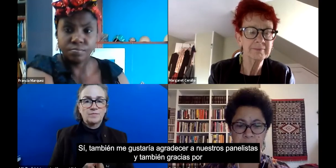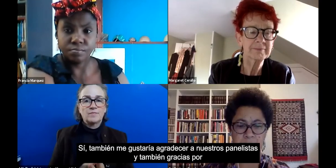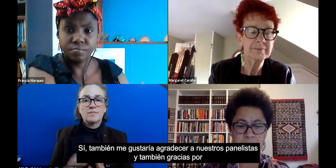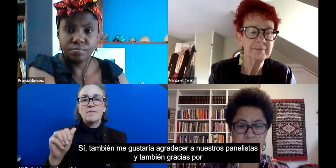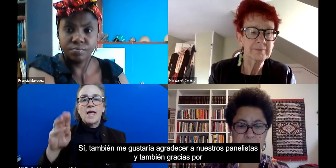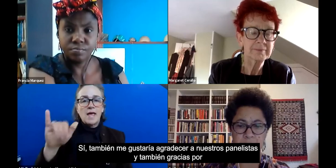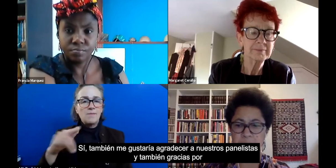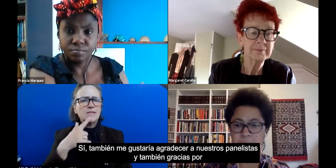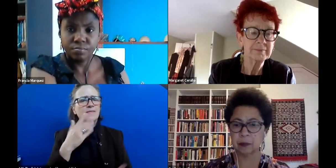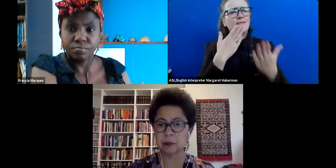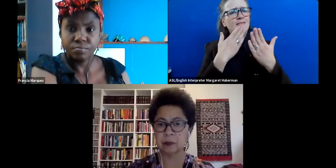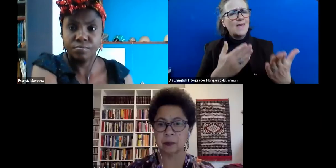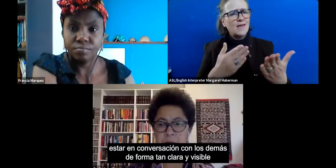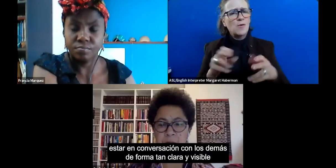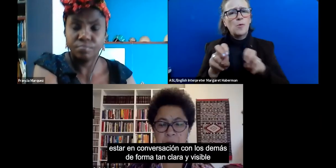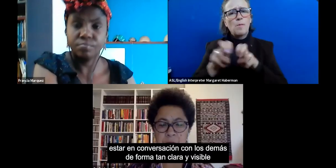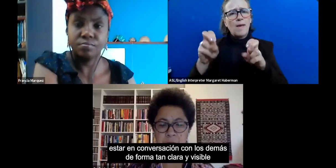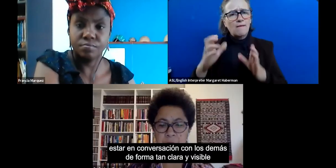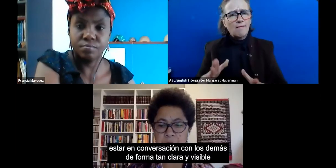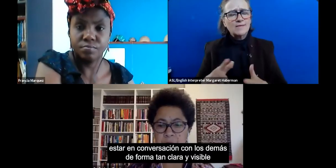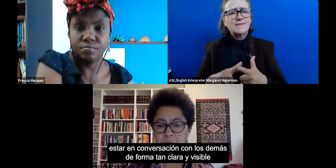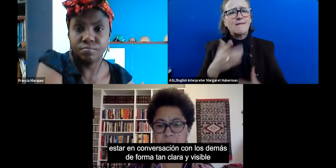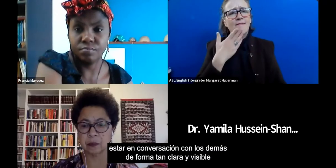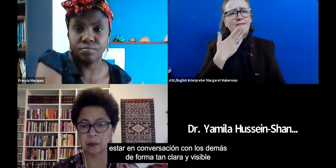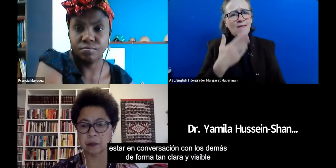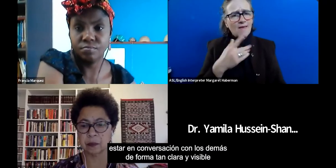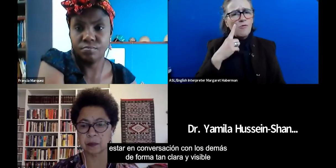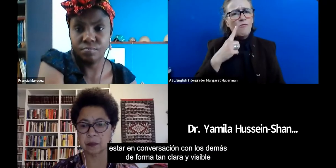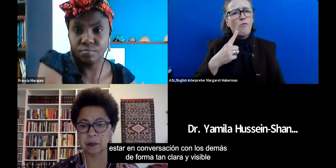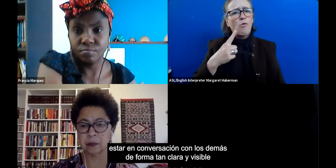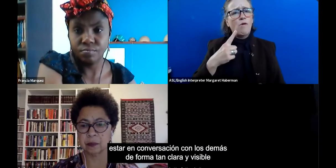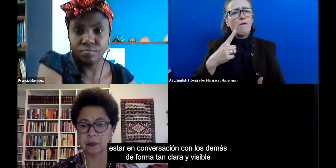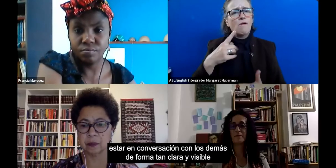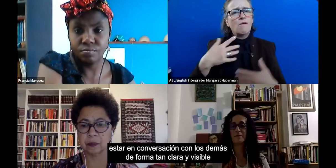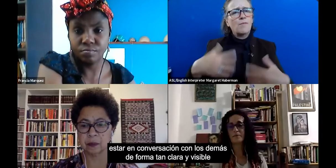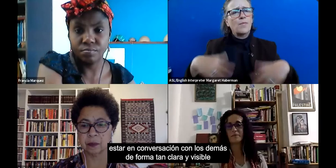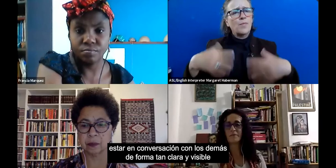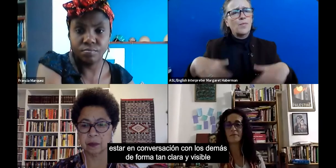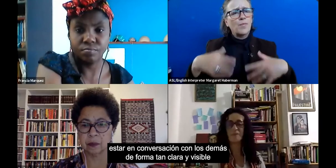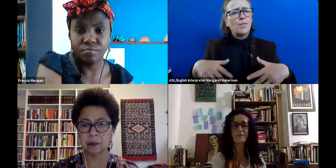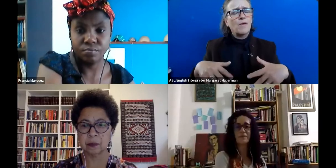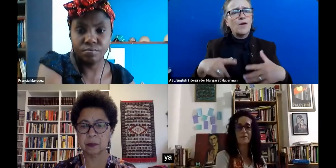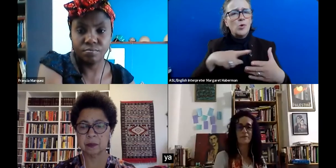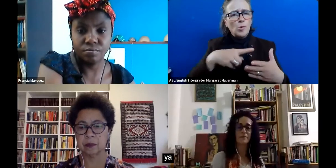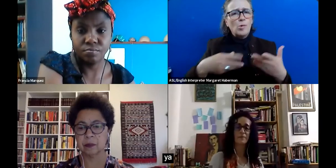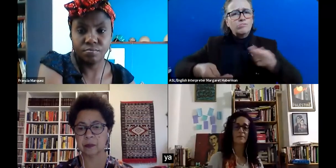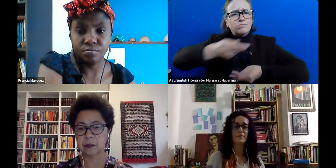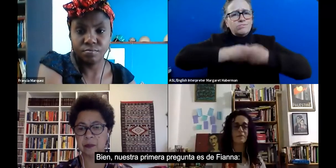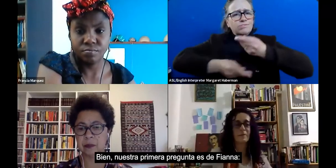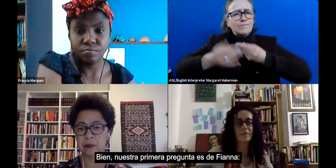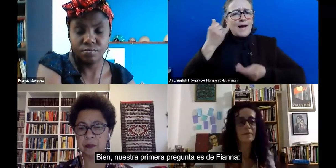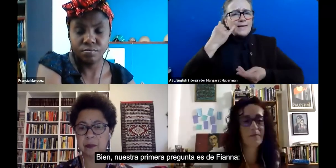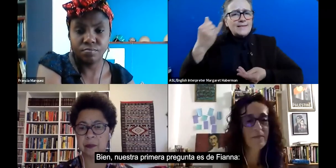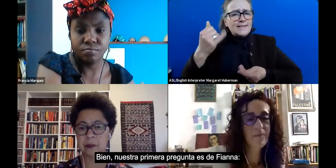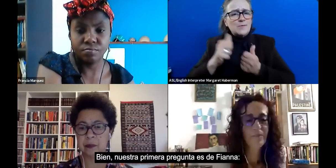panelists and also thank you for being in conversation with each other in such a clear and visible way already.